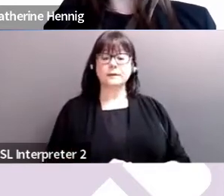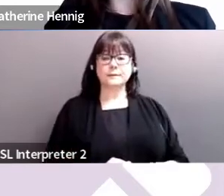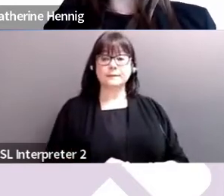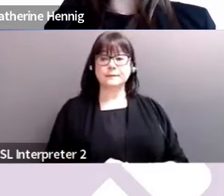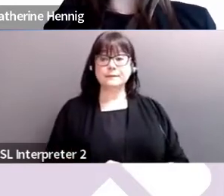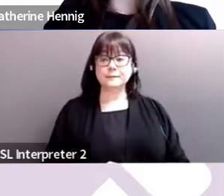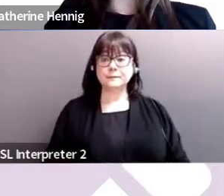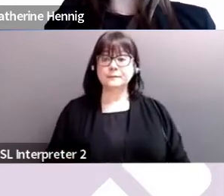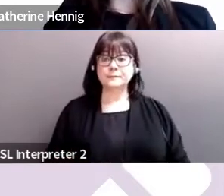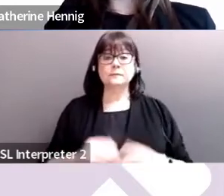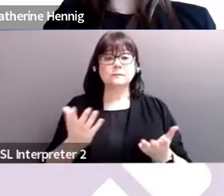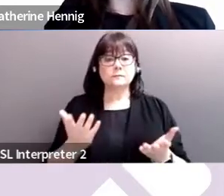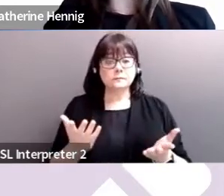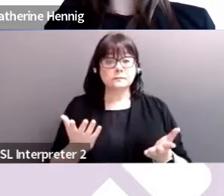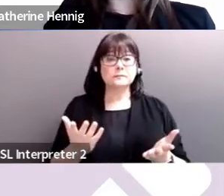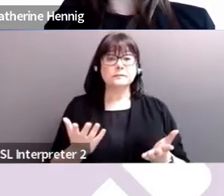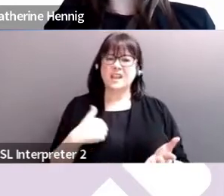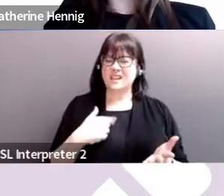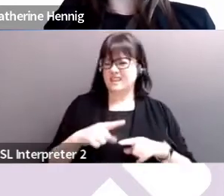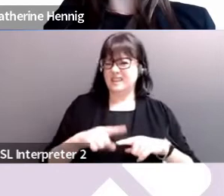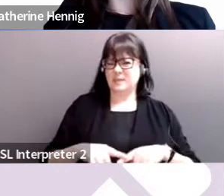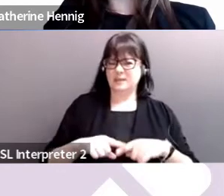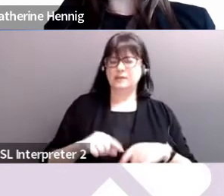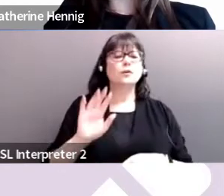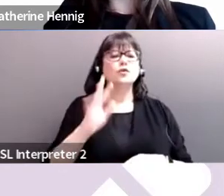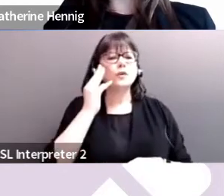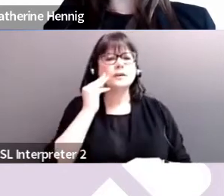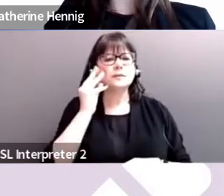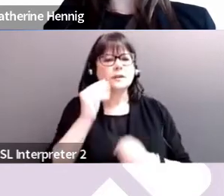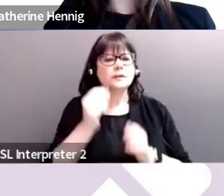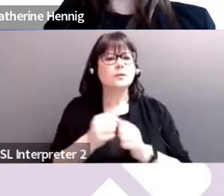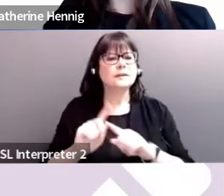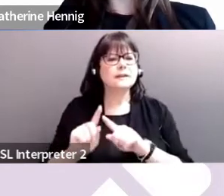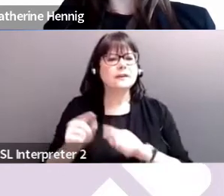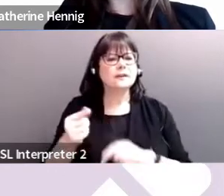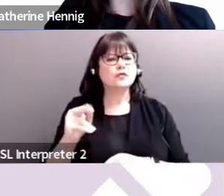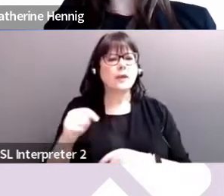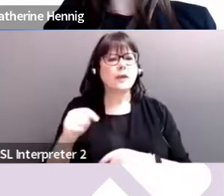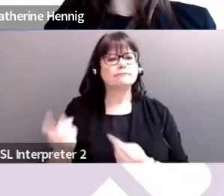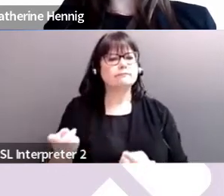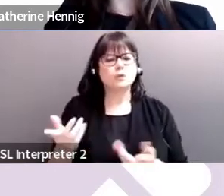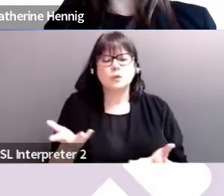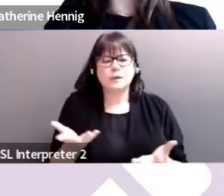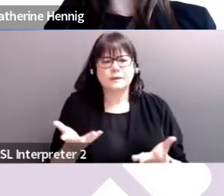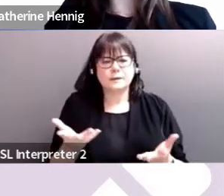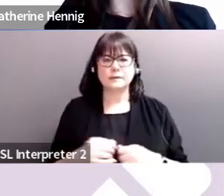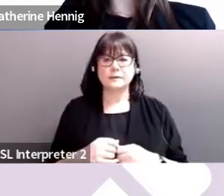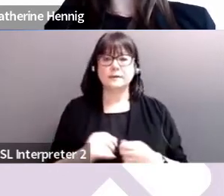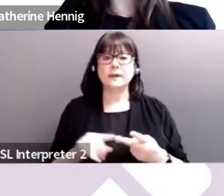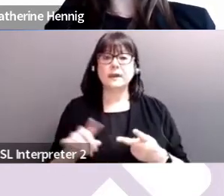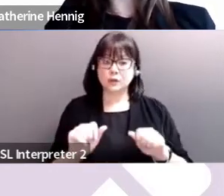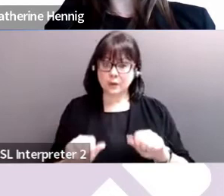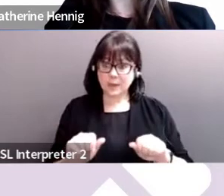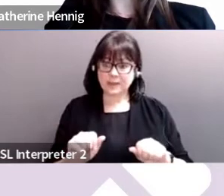to you with 3 questions. What is your grant experience so far? What is your capacity? Grant applications take time, and do